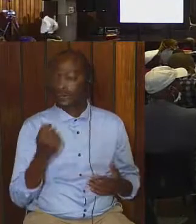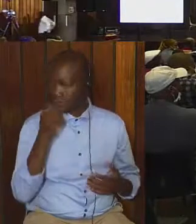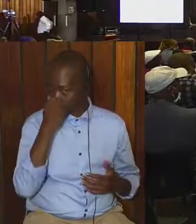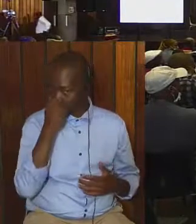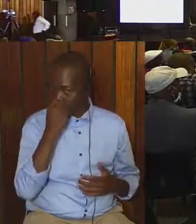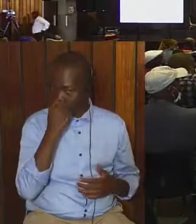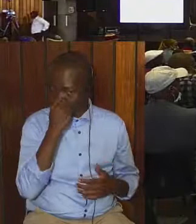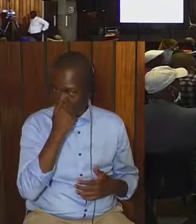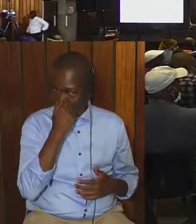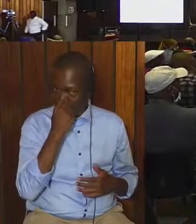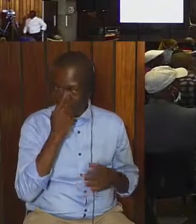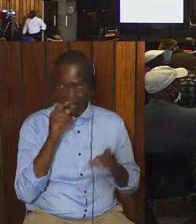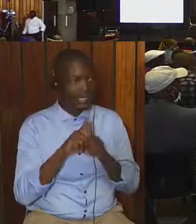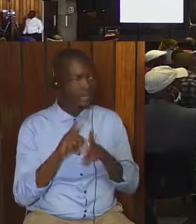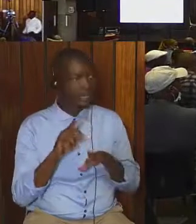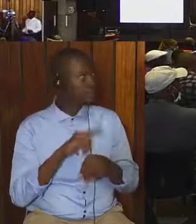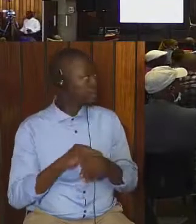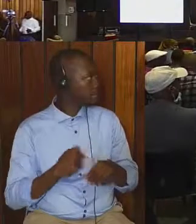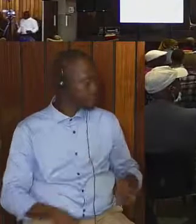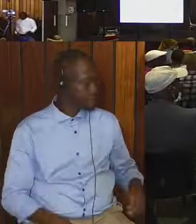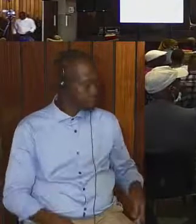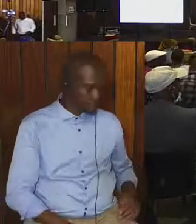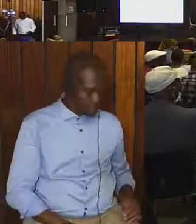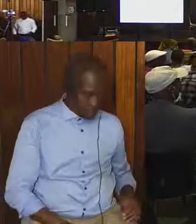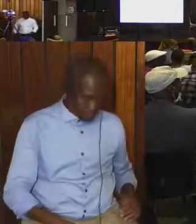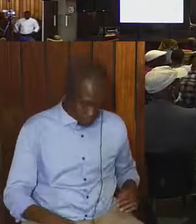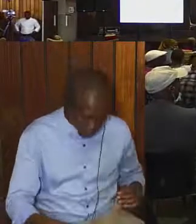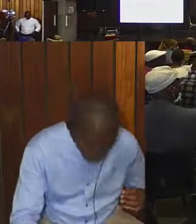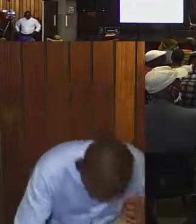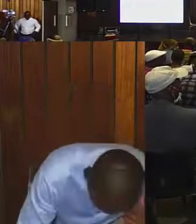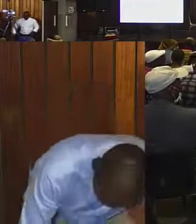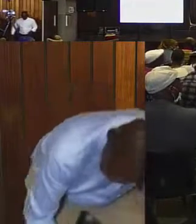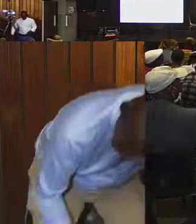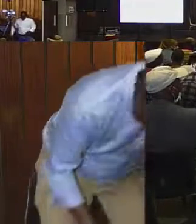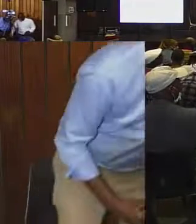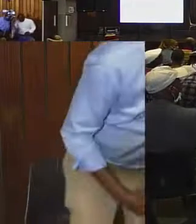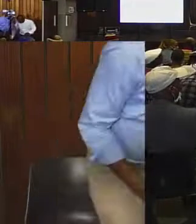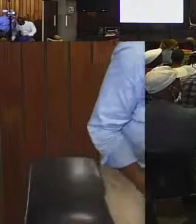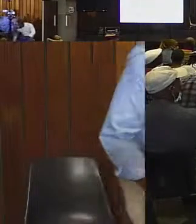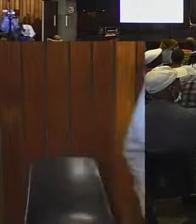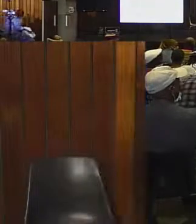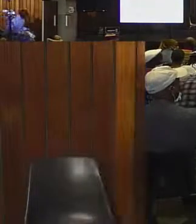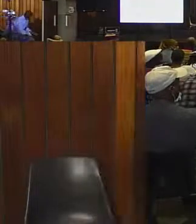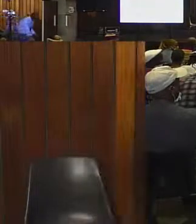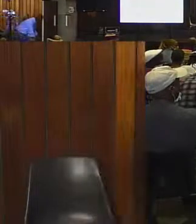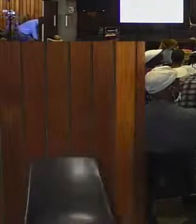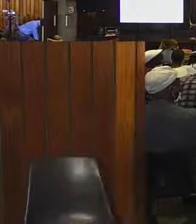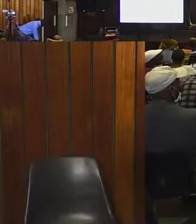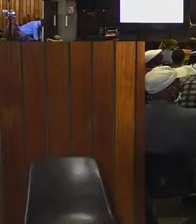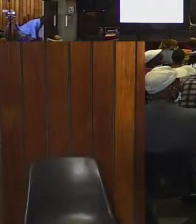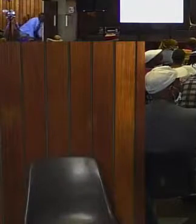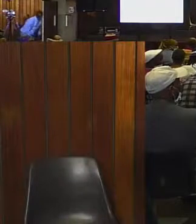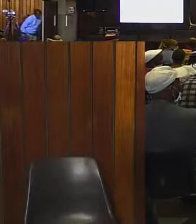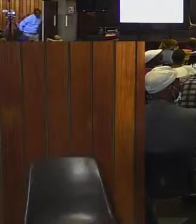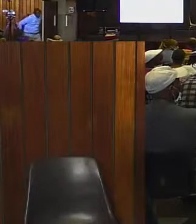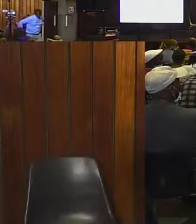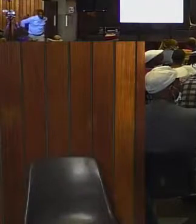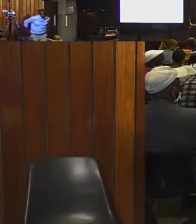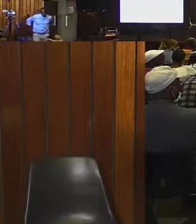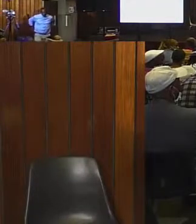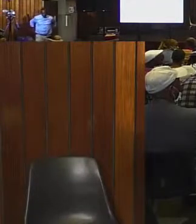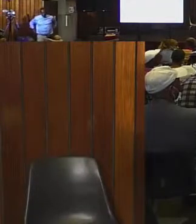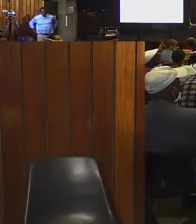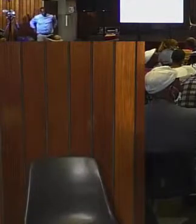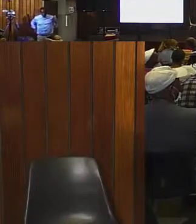then at the same time o itse go rona the contractor tlo etsa tsela a re go rona o tlo allocate batho from the other side to other